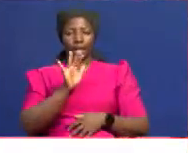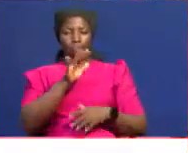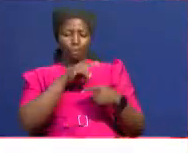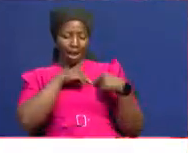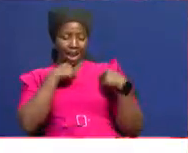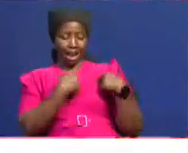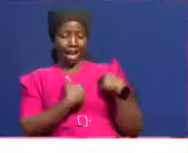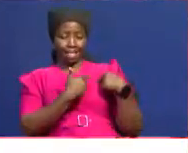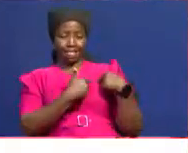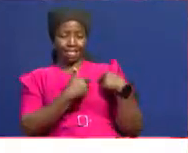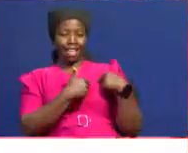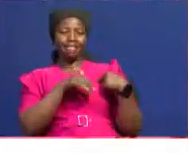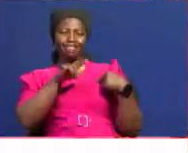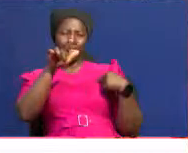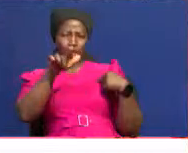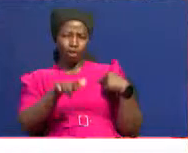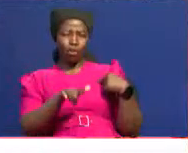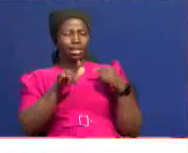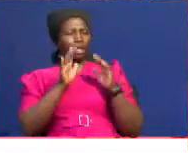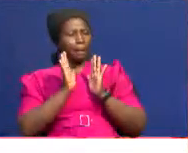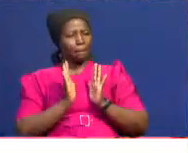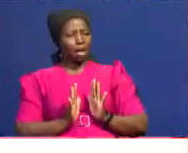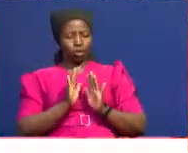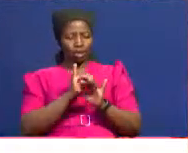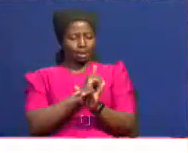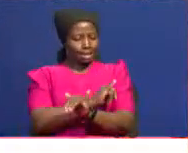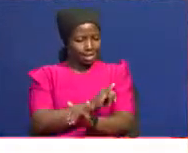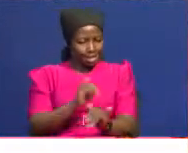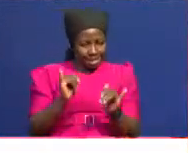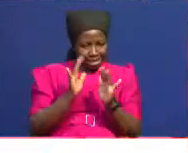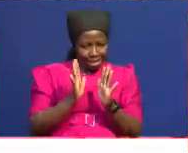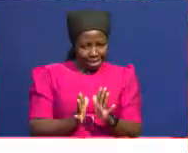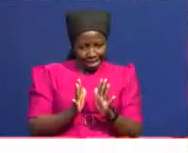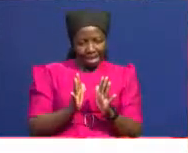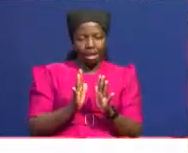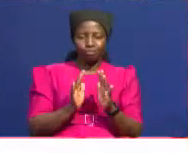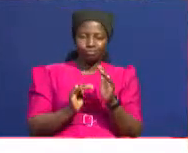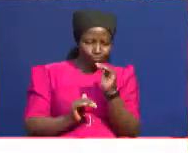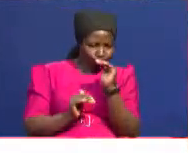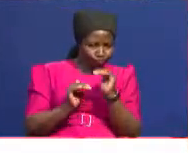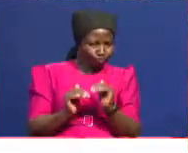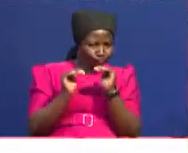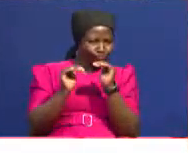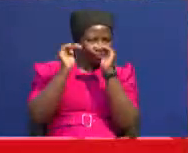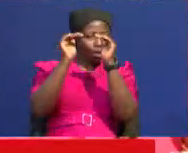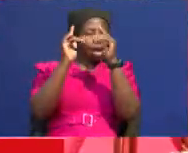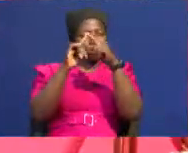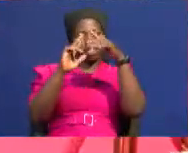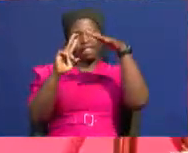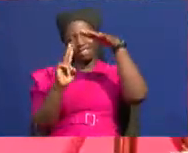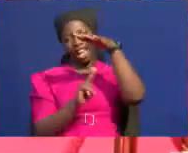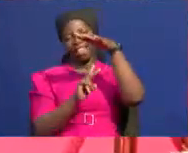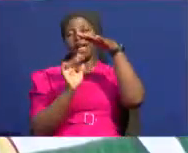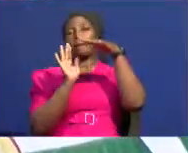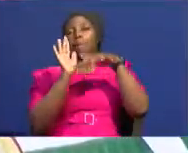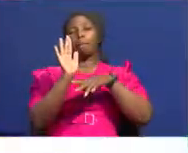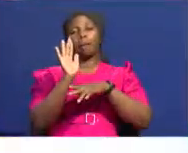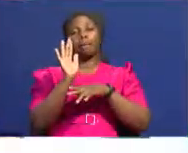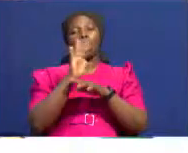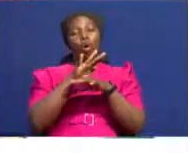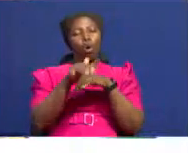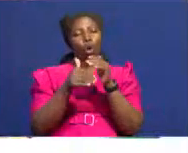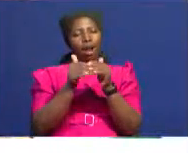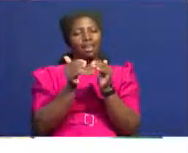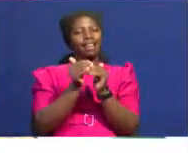the lowest person, the cleaner, to his vice, he treated all of them with respect. In